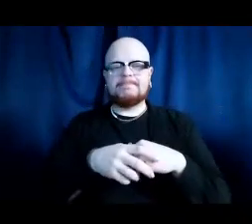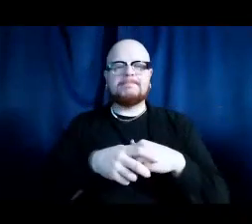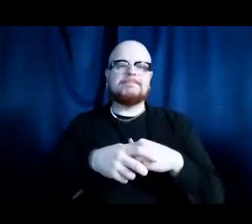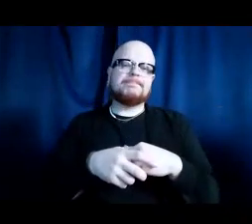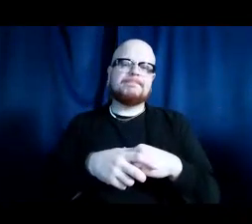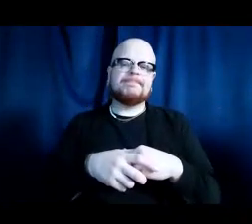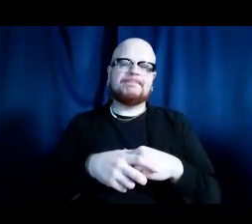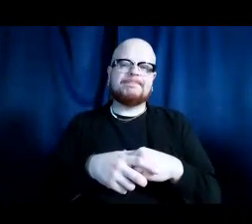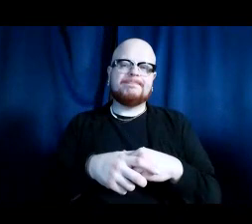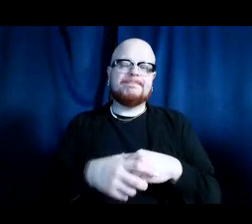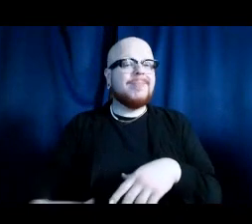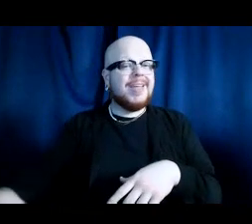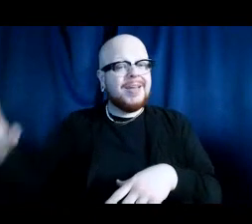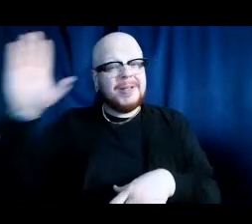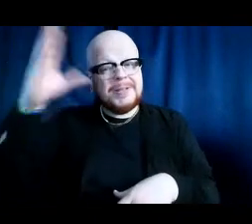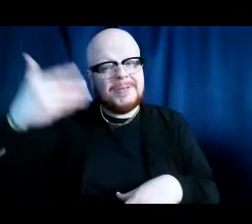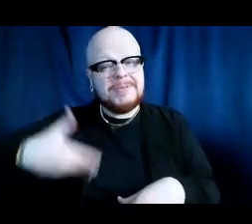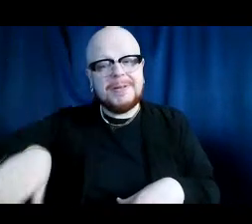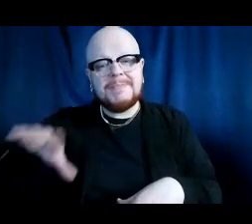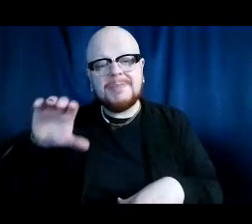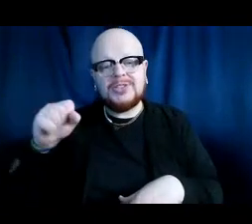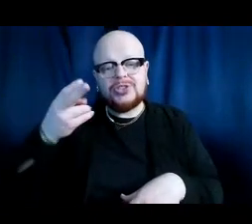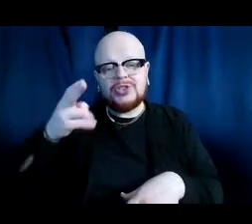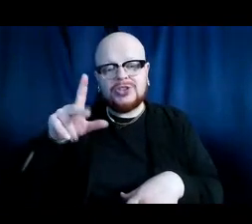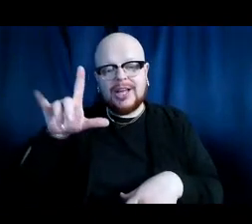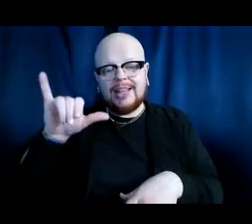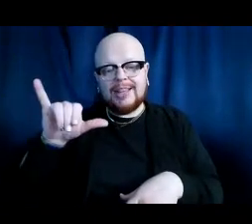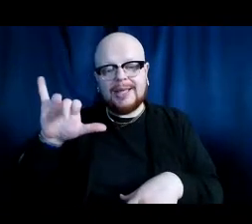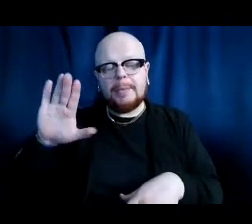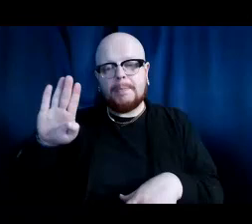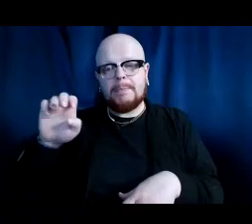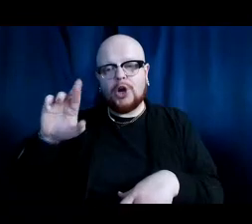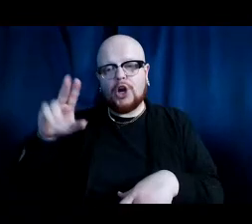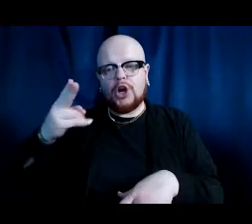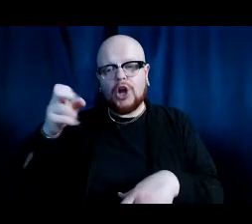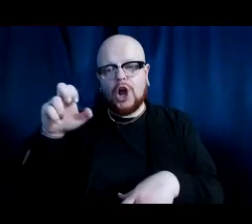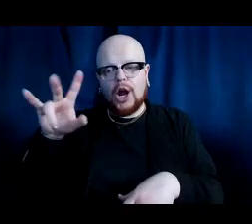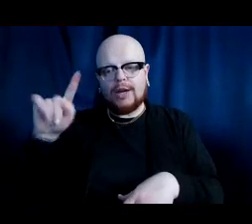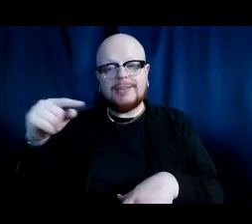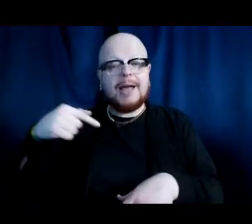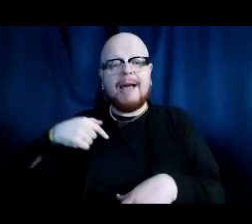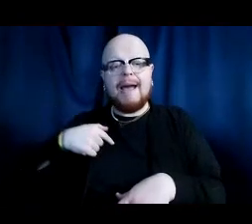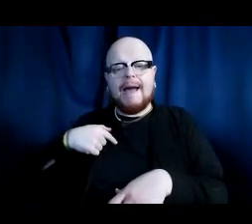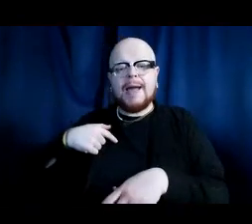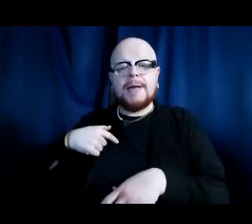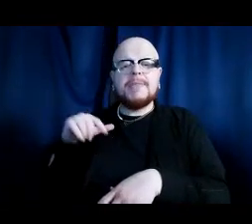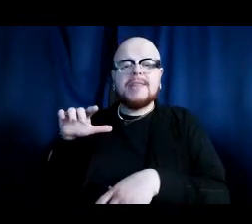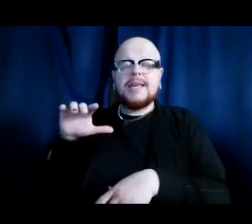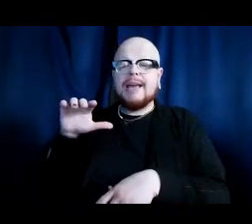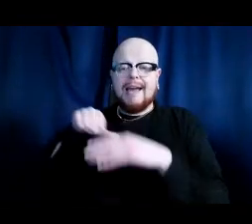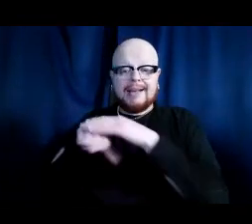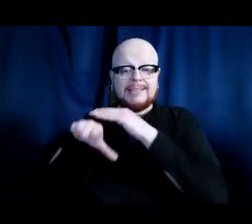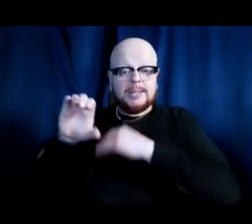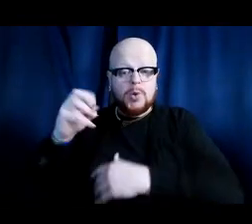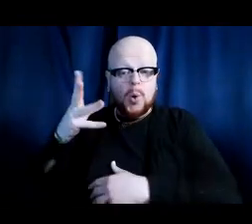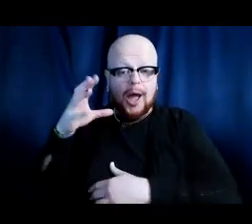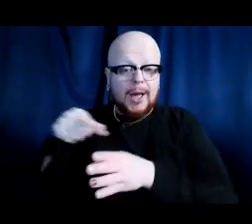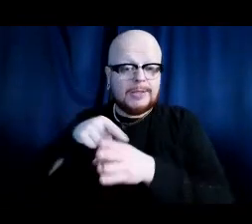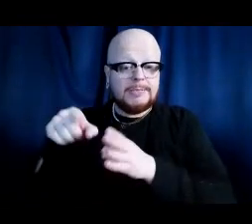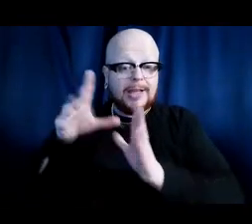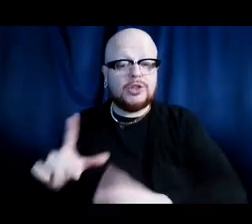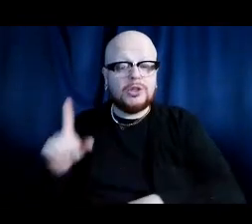Hi, my name is Shelly Burkhart, and I'm the Accessible Ohio Specialist for the Northwest region. I'm also a Certified Americans